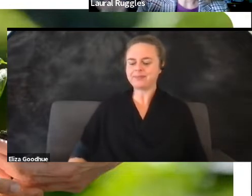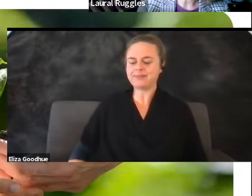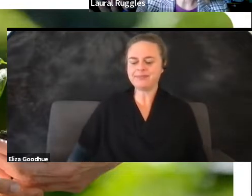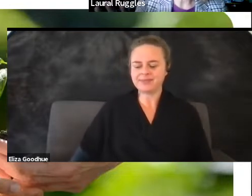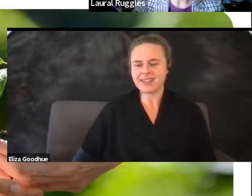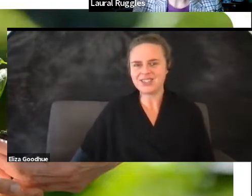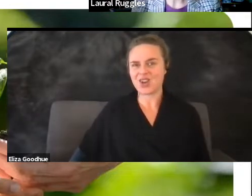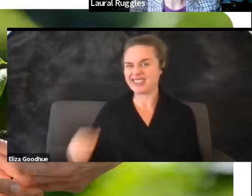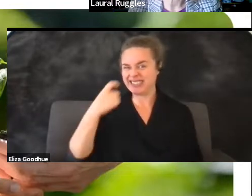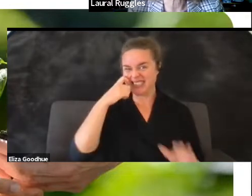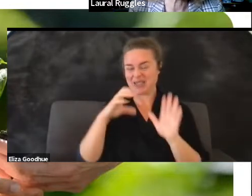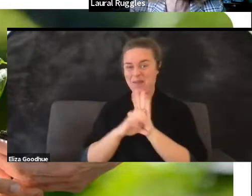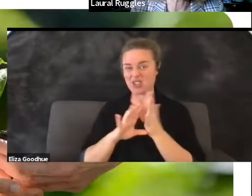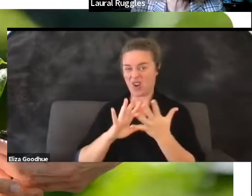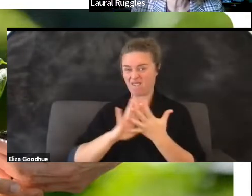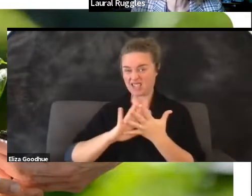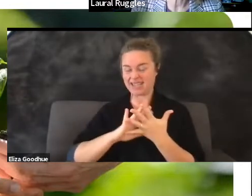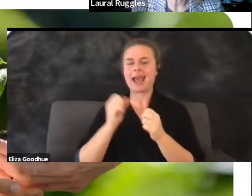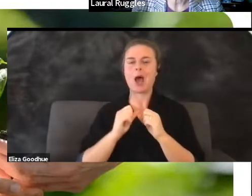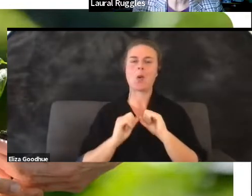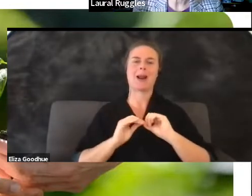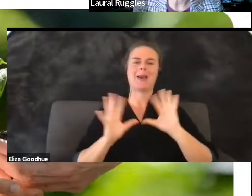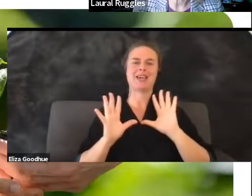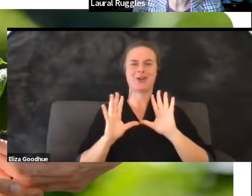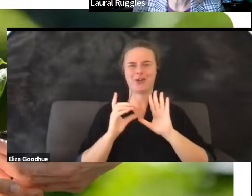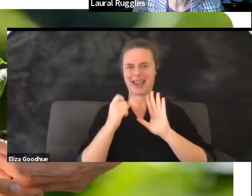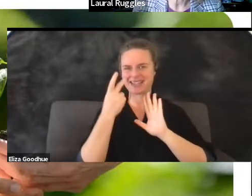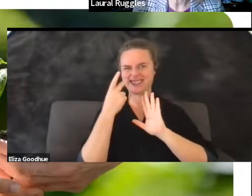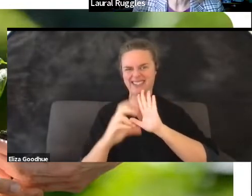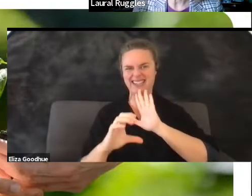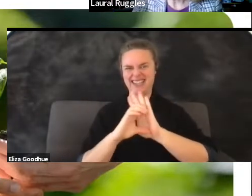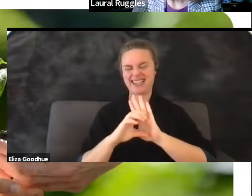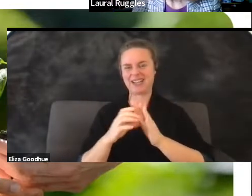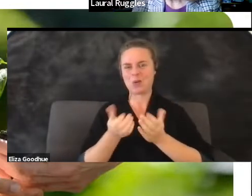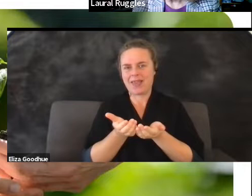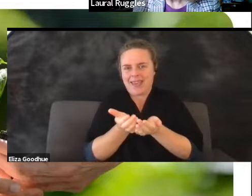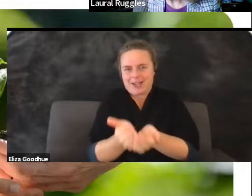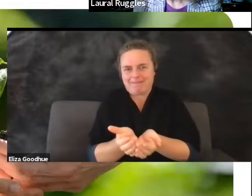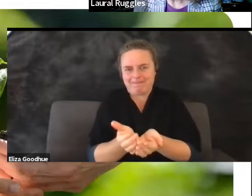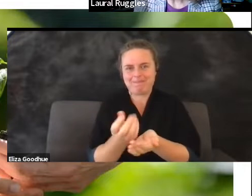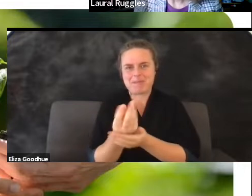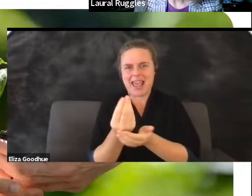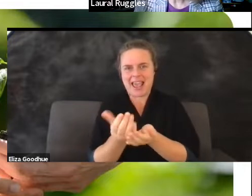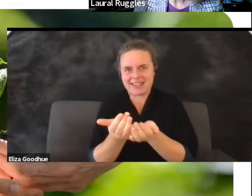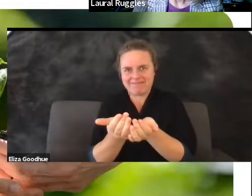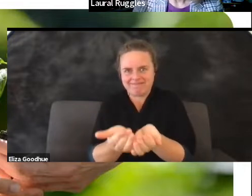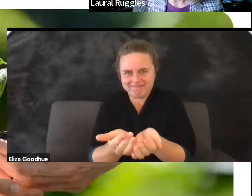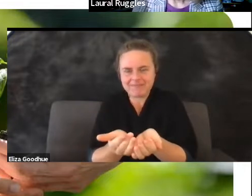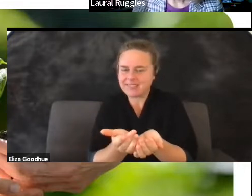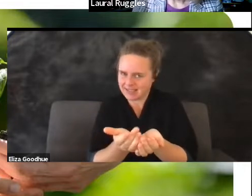that fuzzy background is kind of a graphic illustration of what I feel is also so